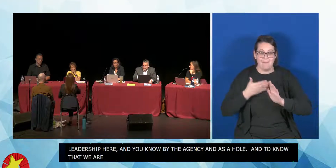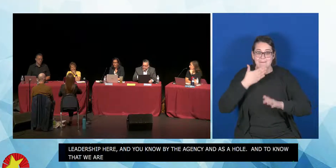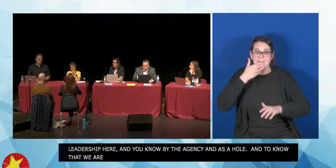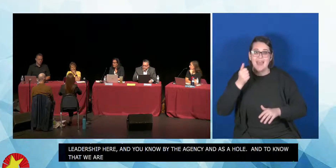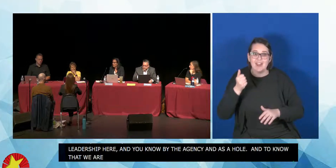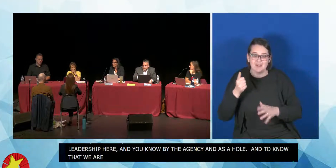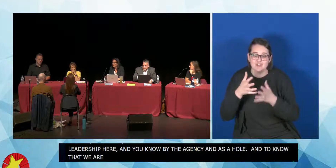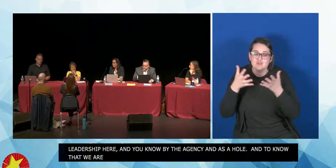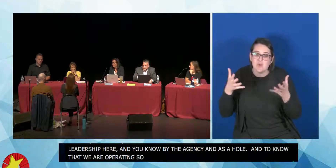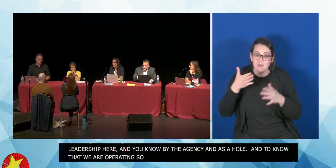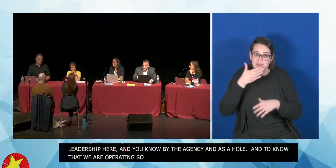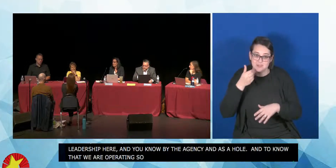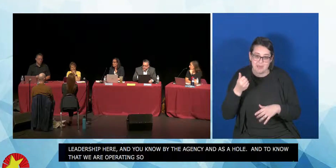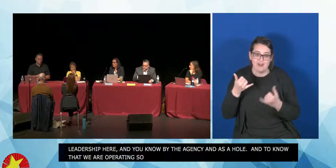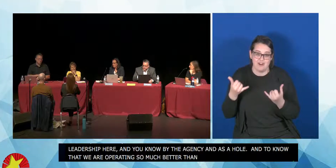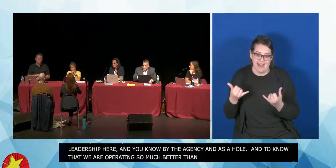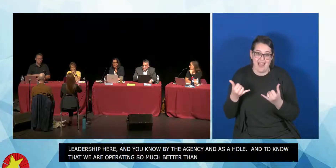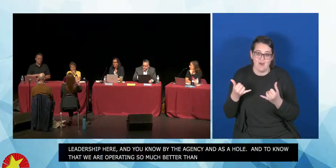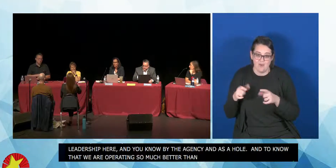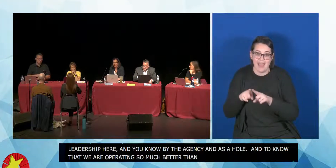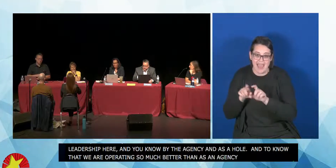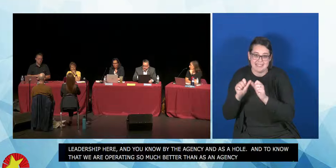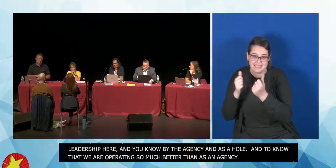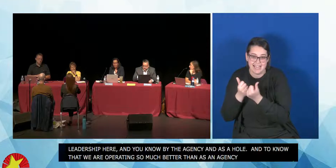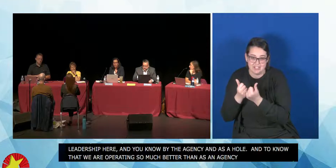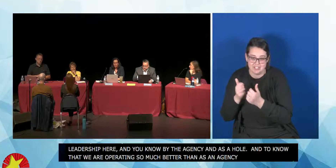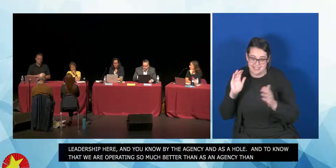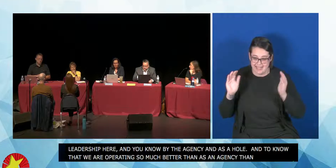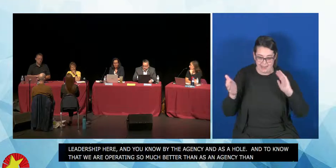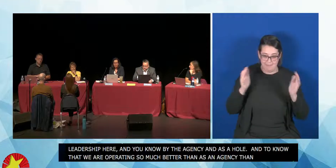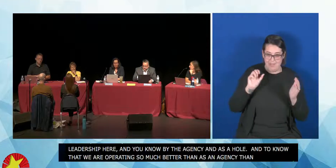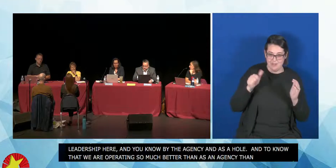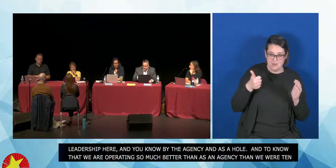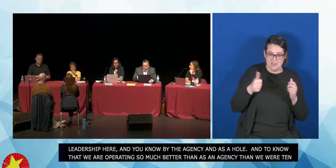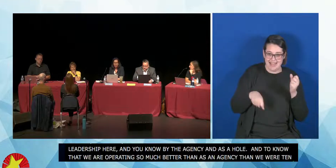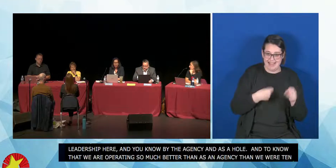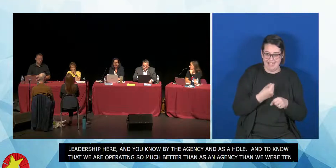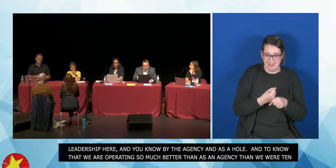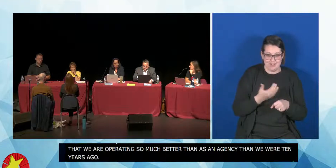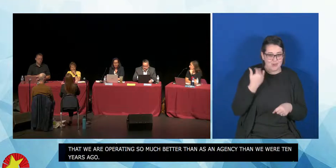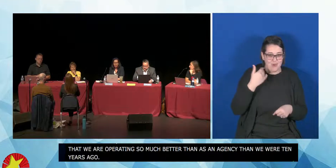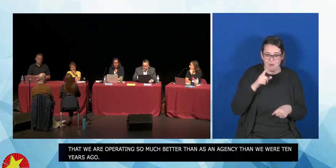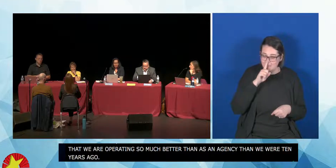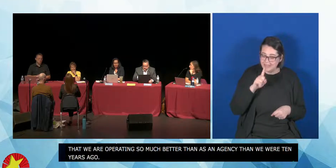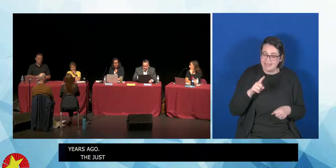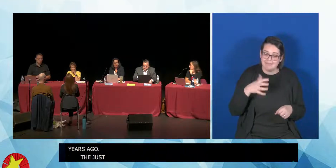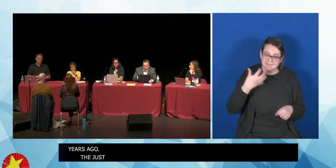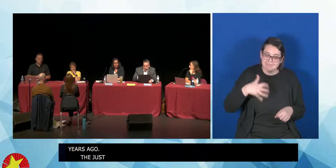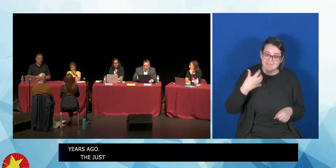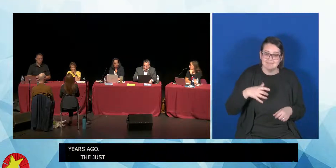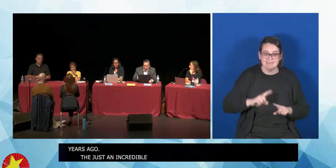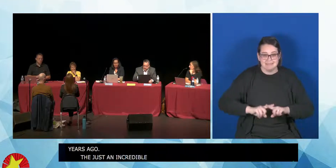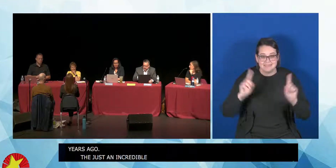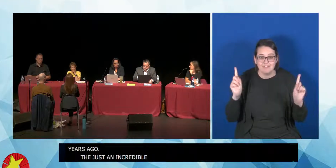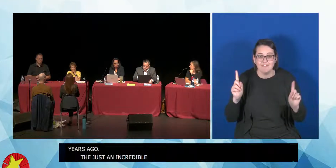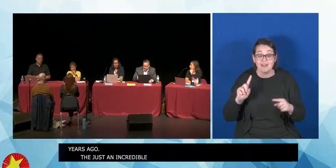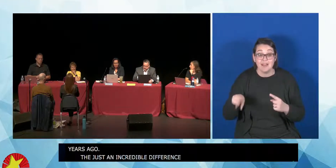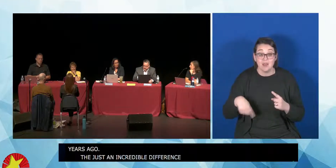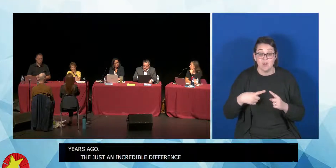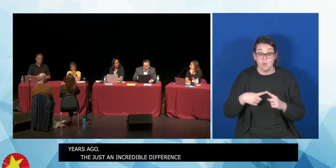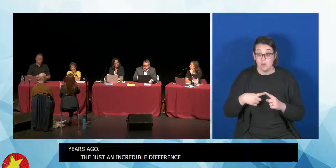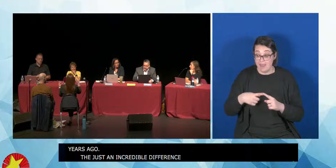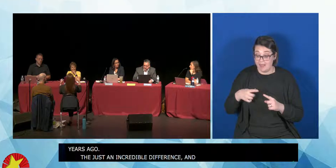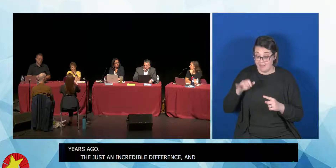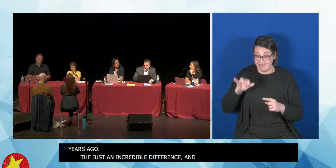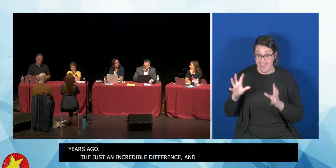now as an agency than we were 10 years ago. It's just an incredible difference. And as soon as we hung up, I called up the